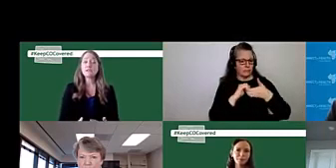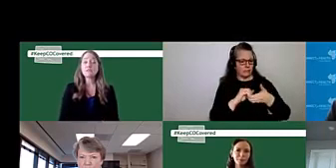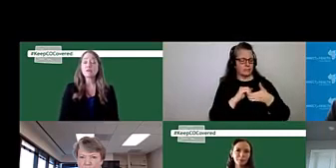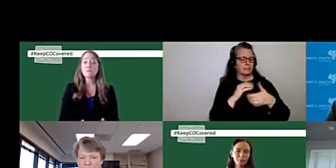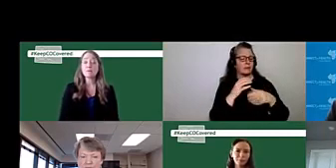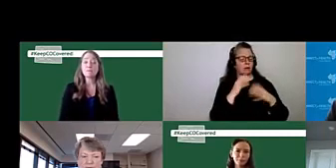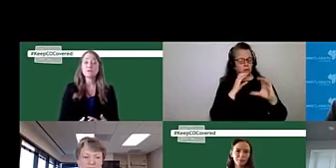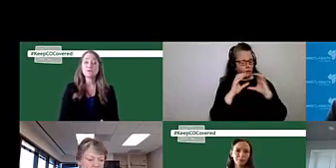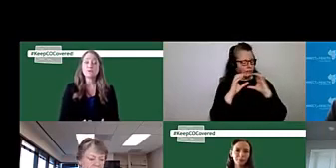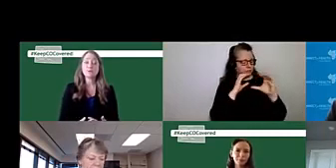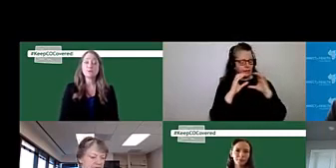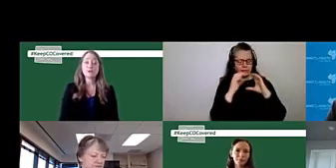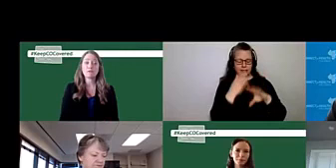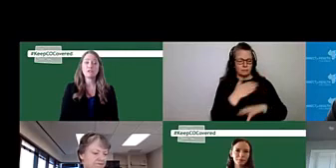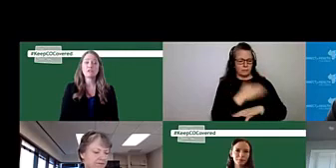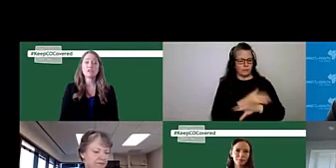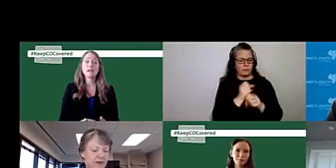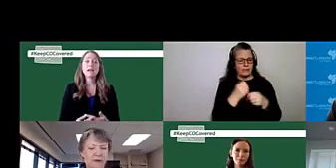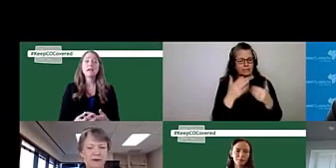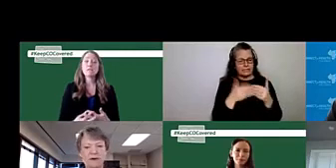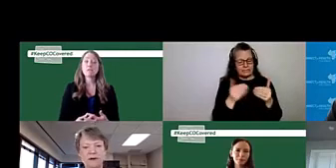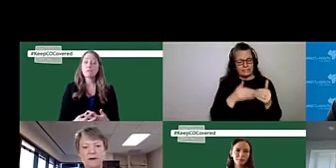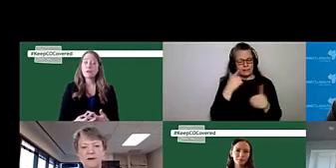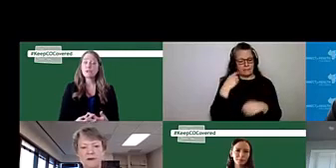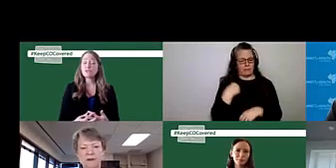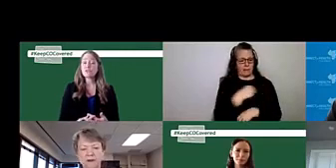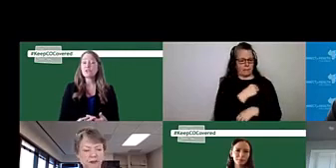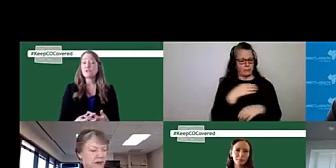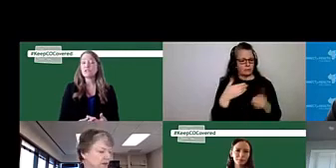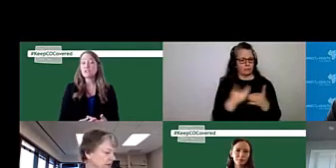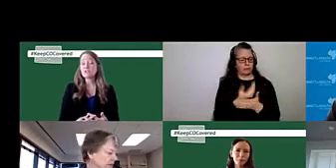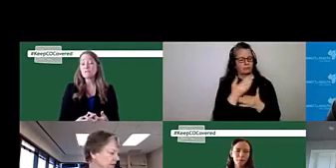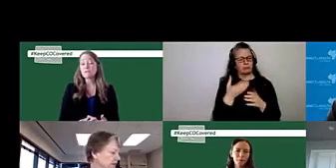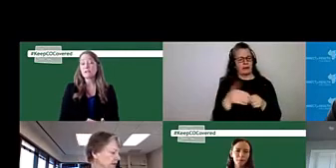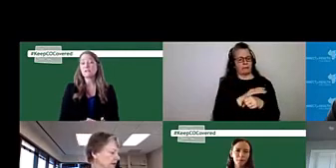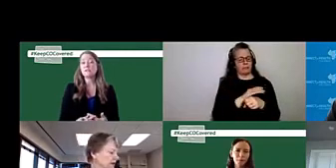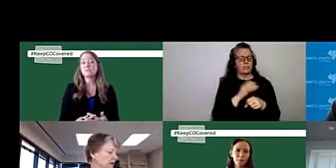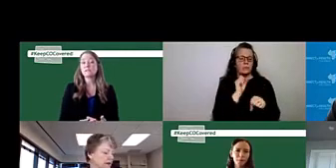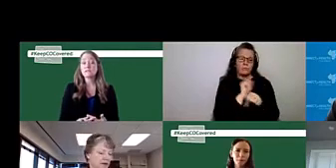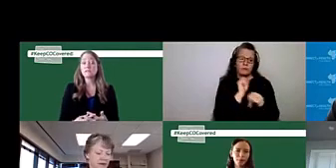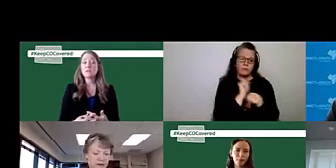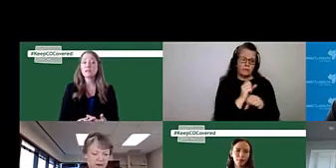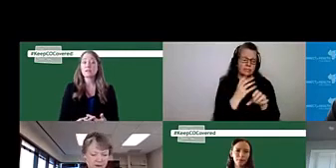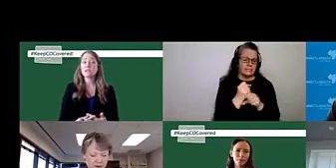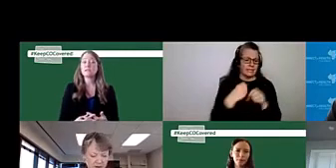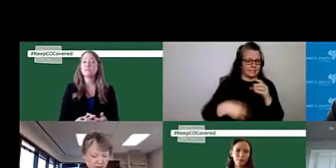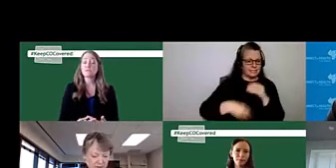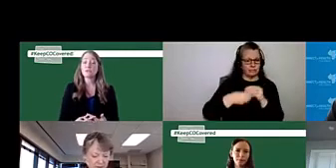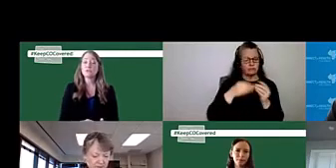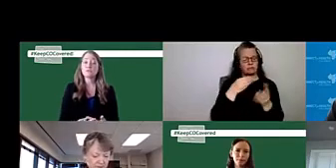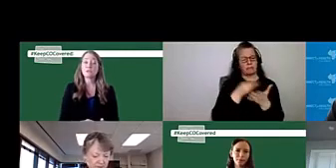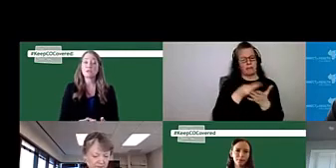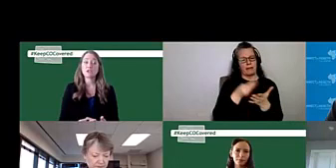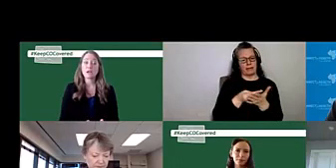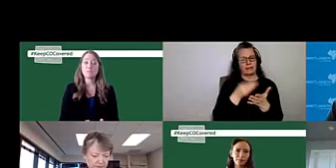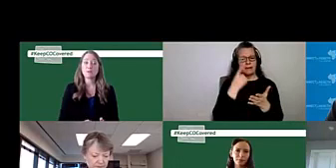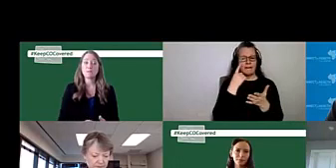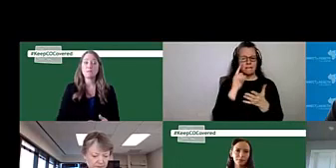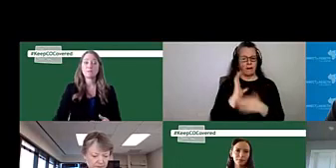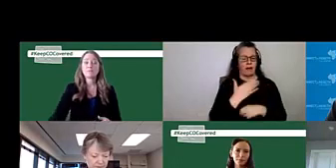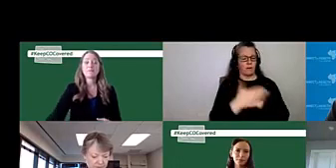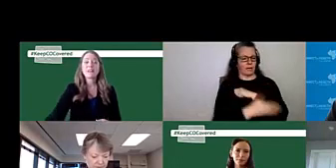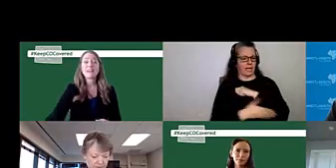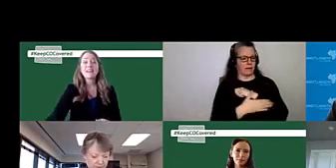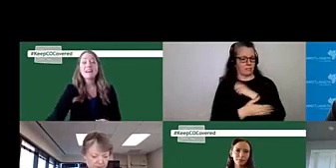it easier for our members to renew coverage. And we've worked to secure additional funds to assist our counties through this unique